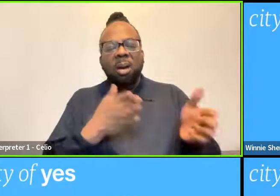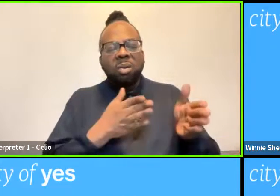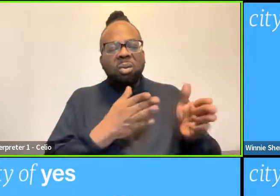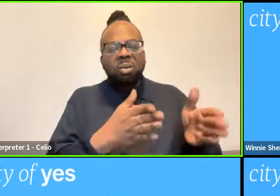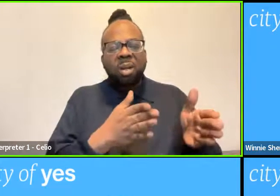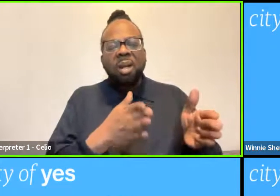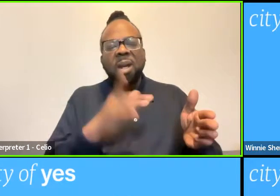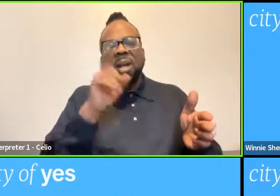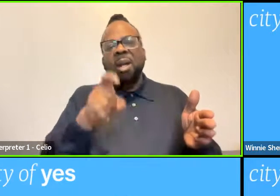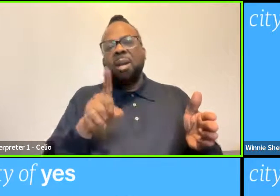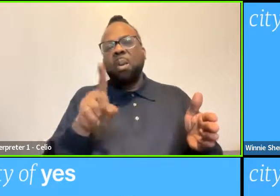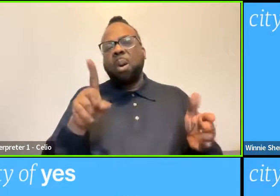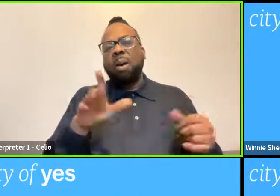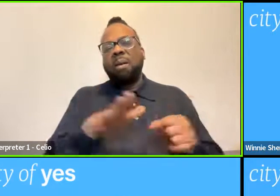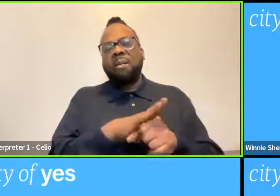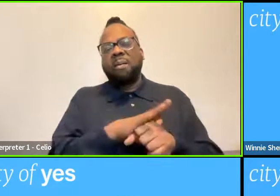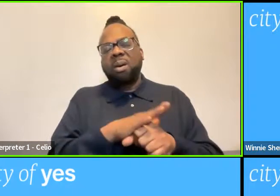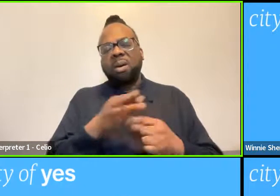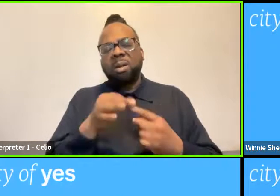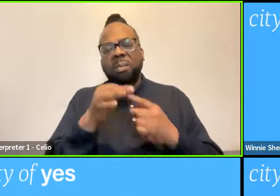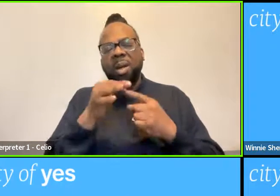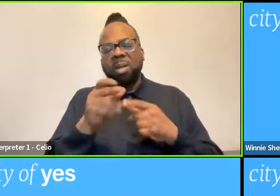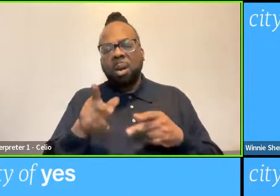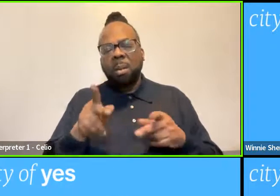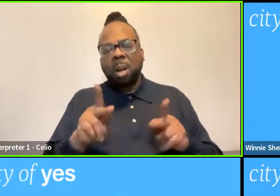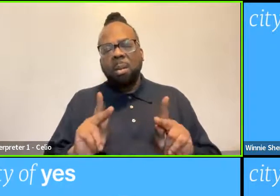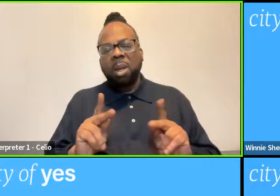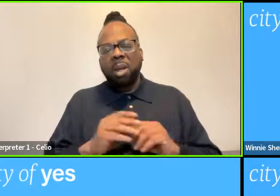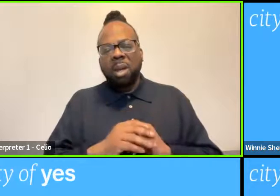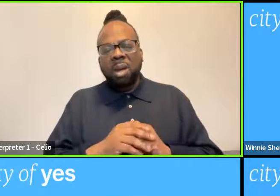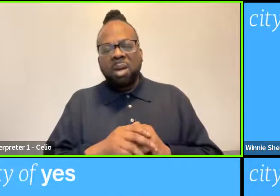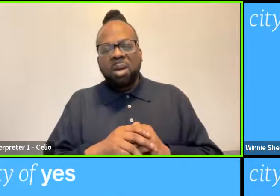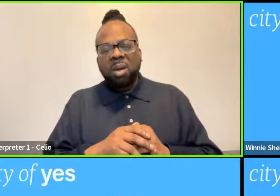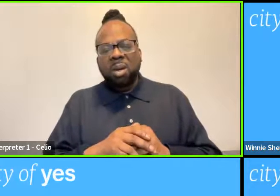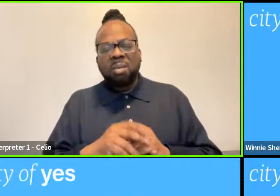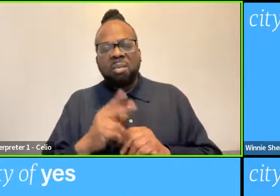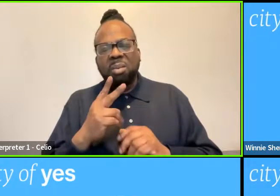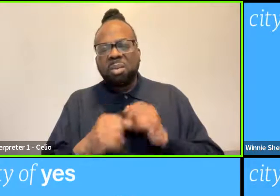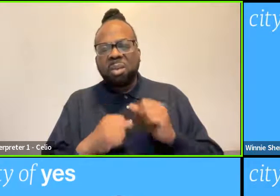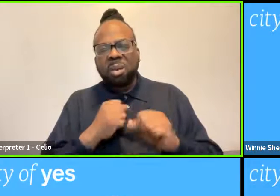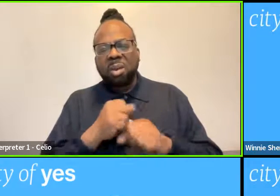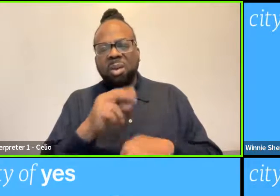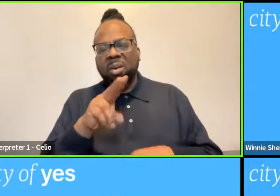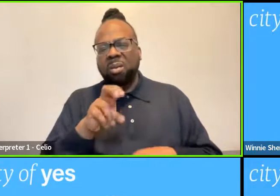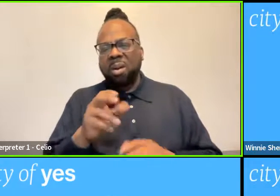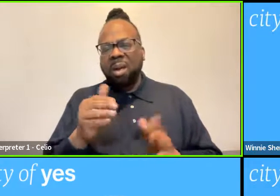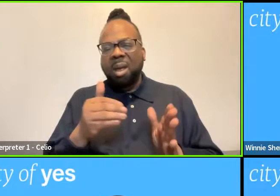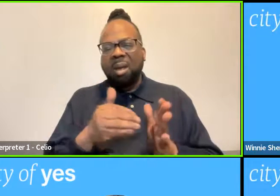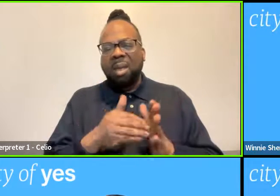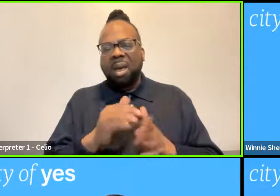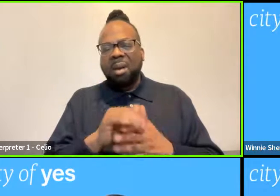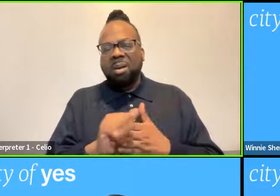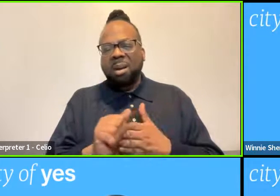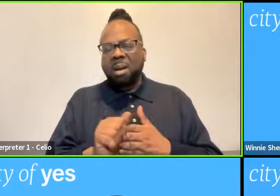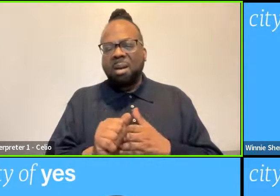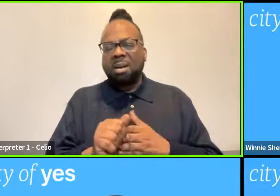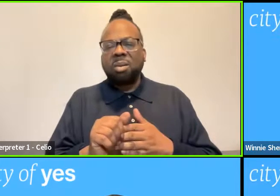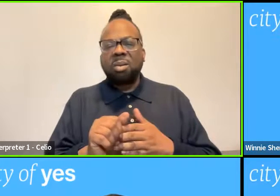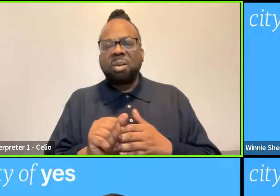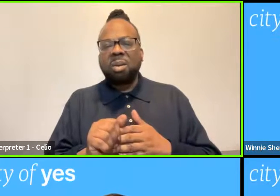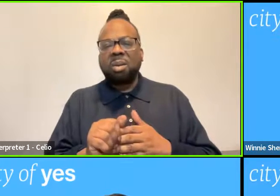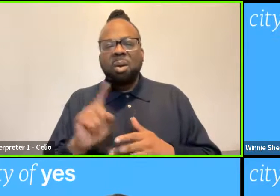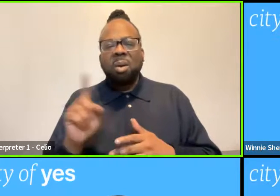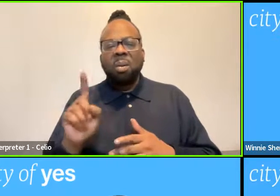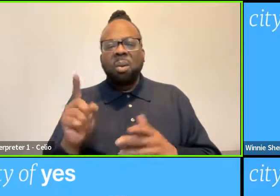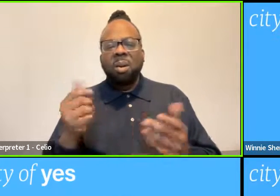a full special permit, which is a ULURP, 2 years, few $100,000 to do. So we're seeking